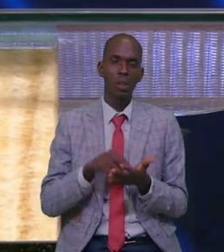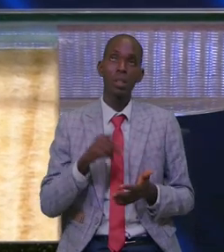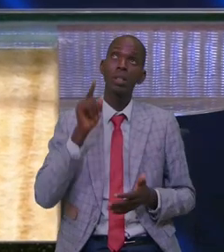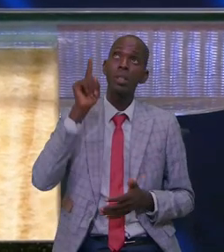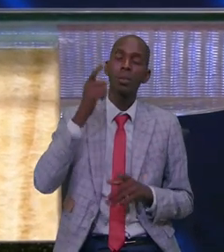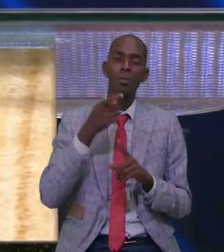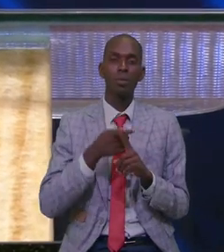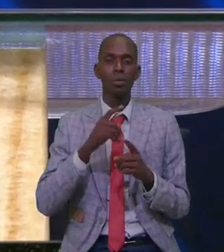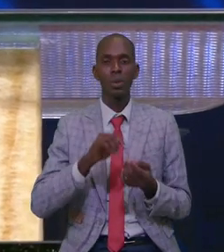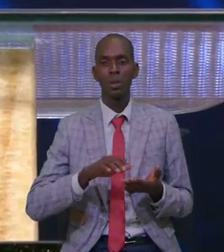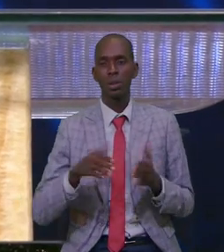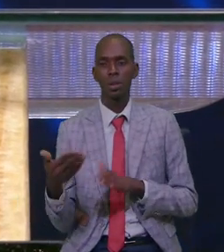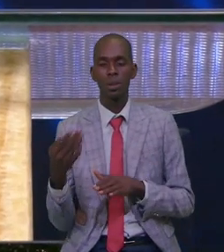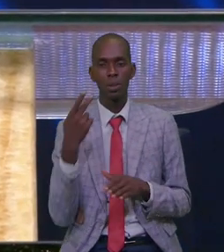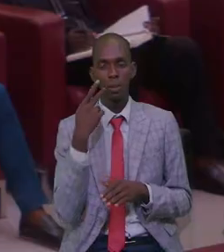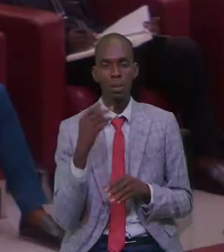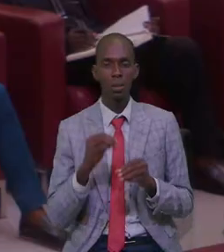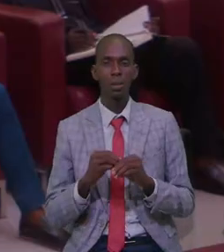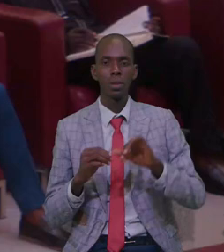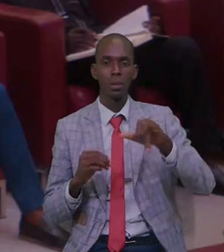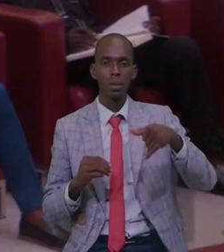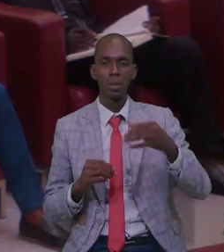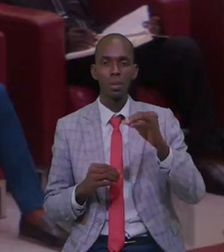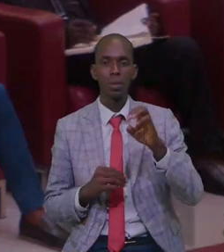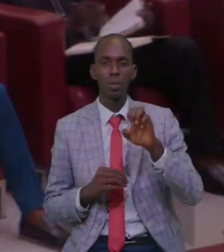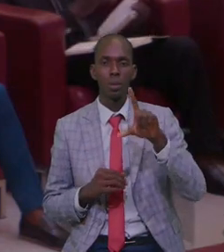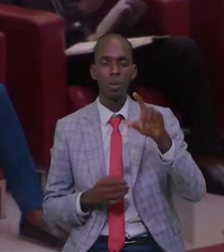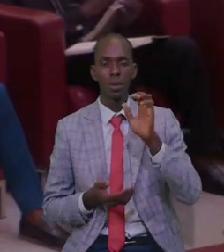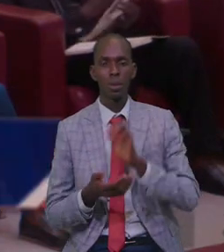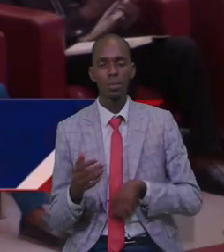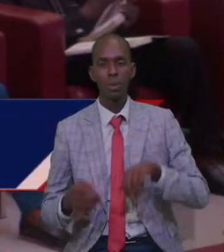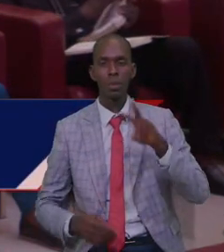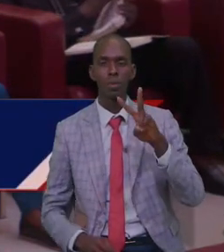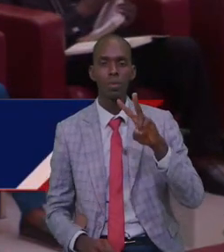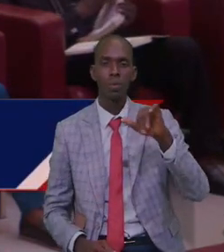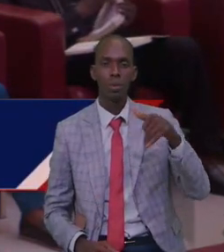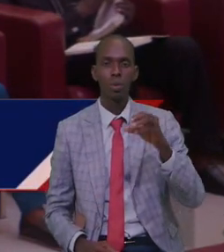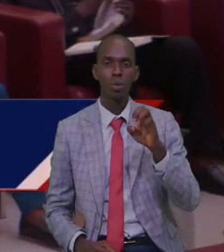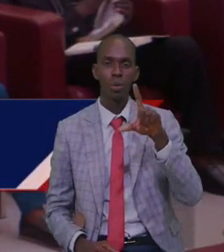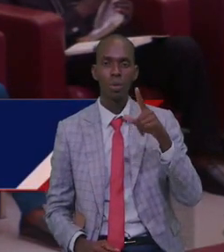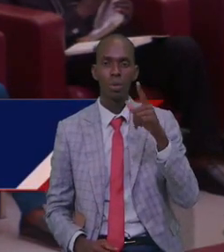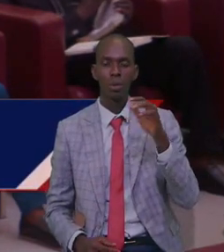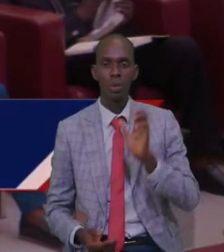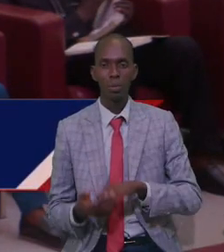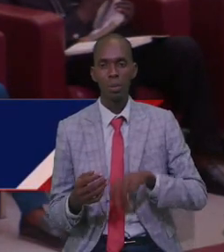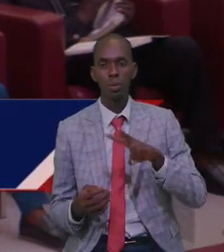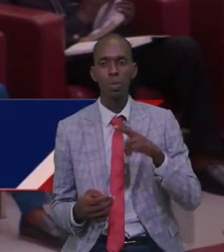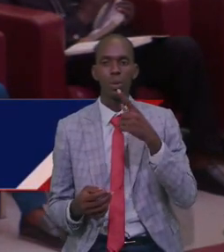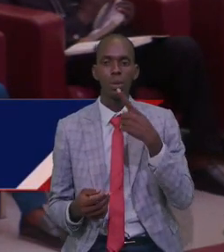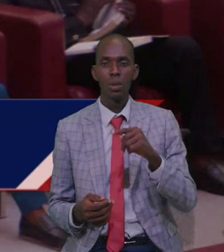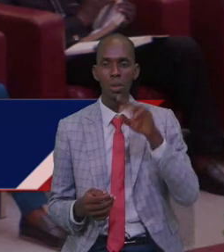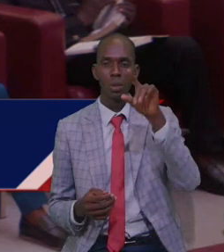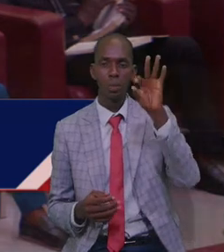the dead. We're looking at Joel chapter 2, the appointed day of the